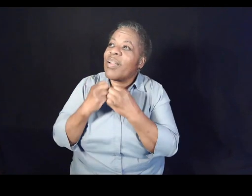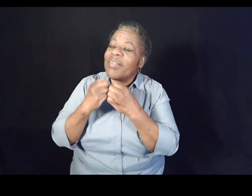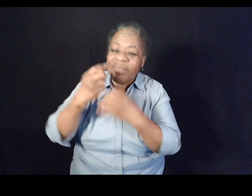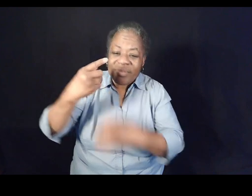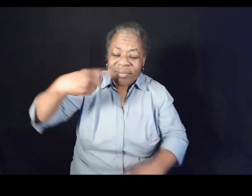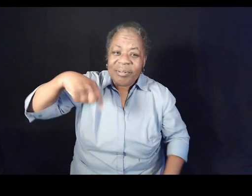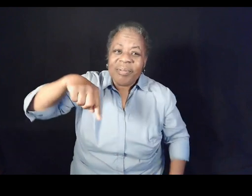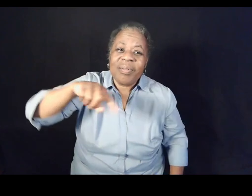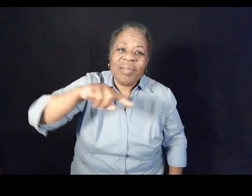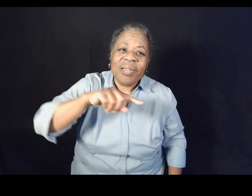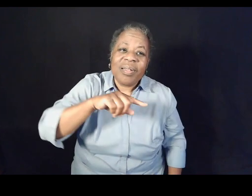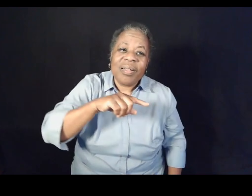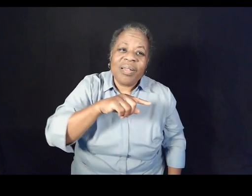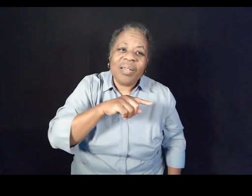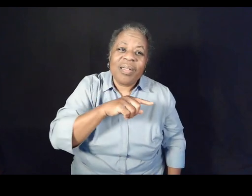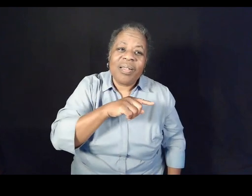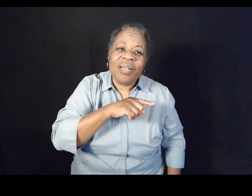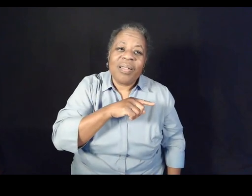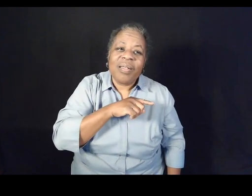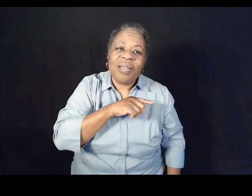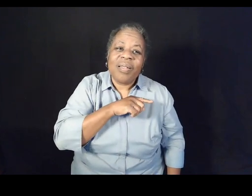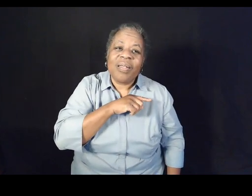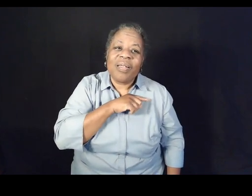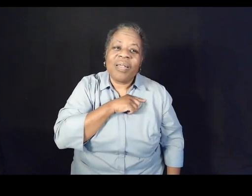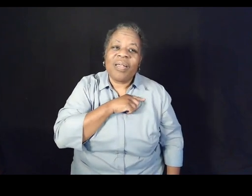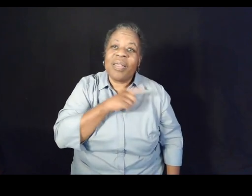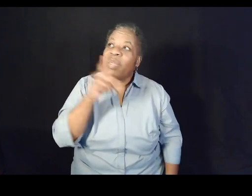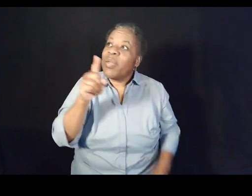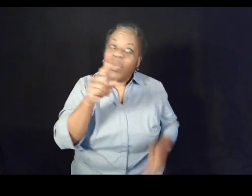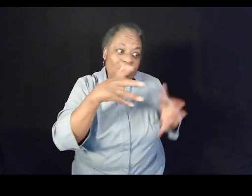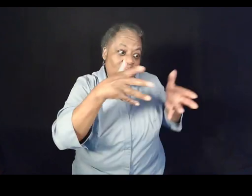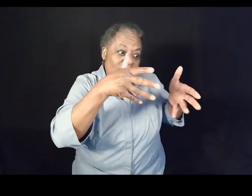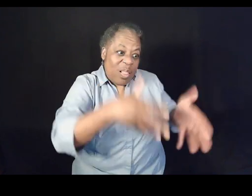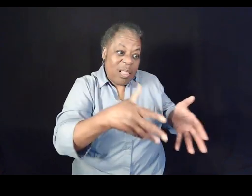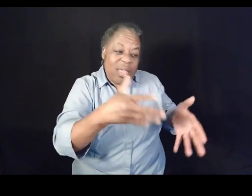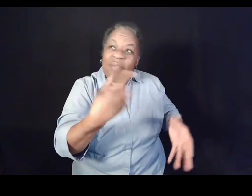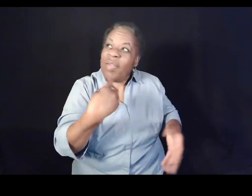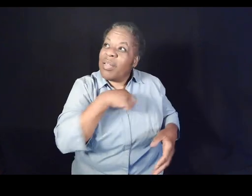You're the one who never leaves the one